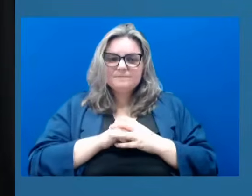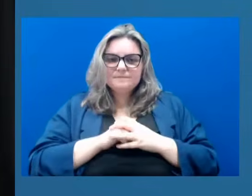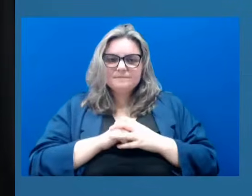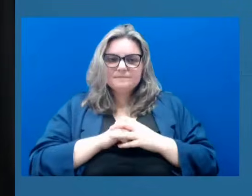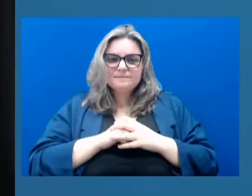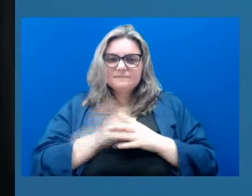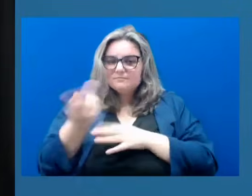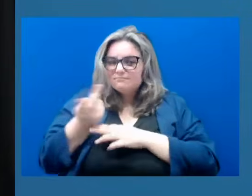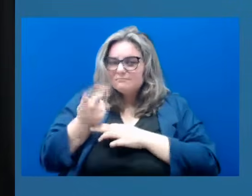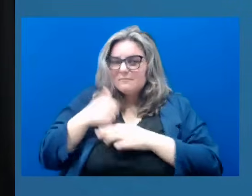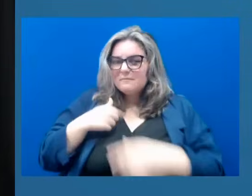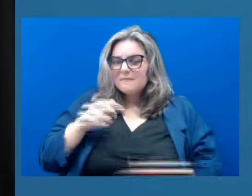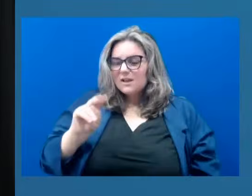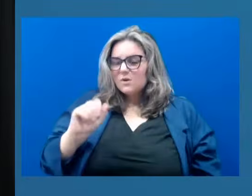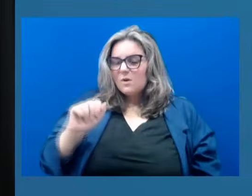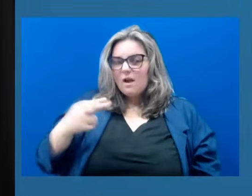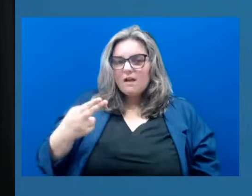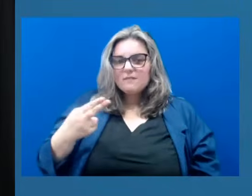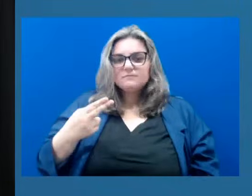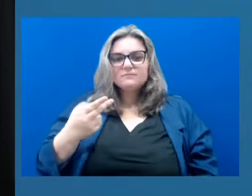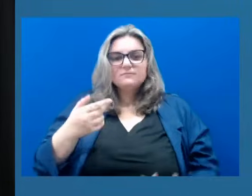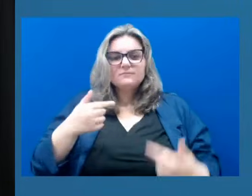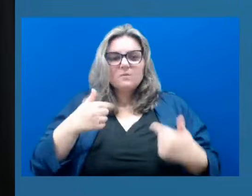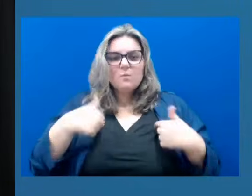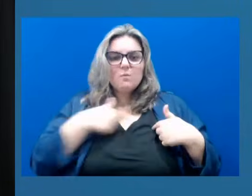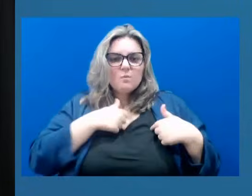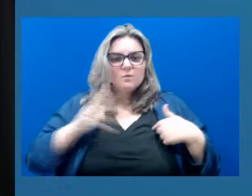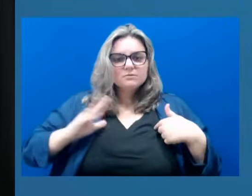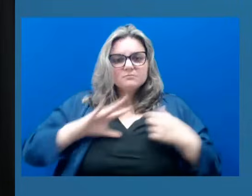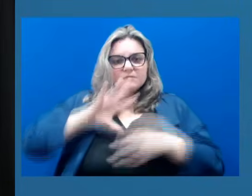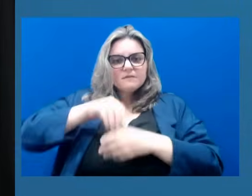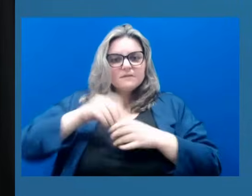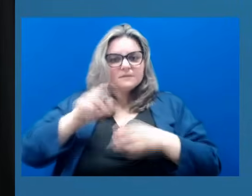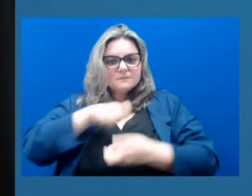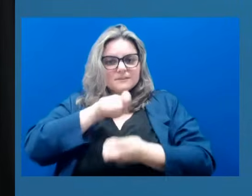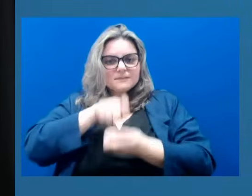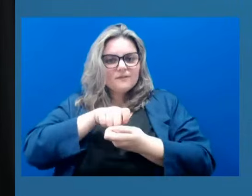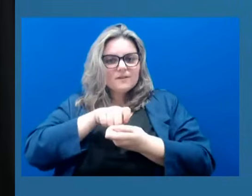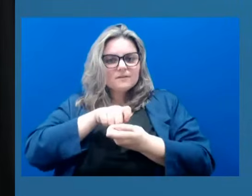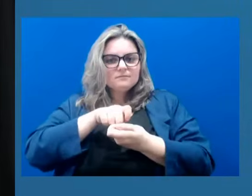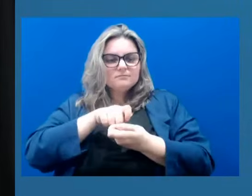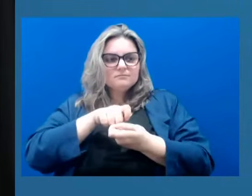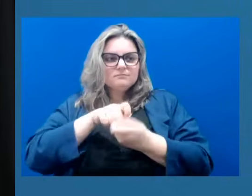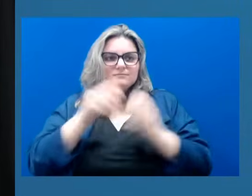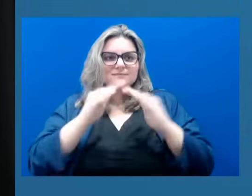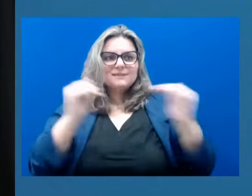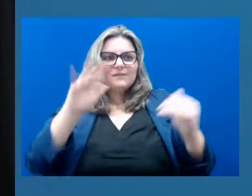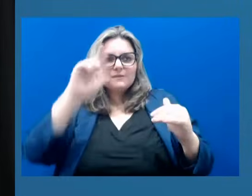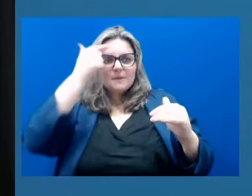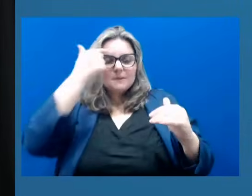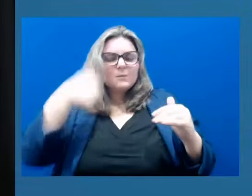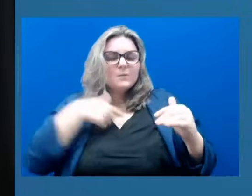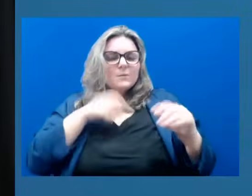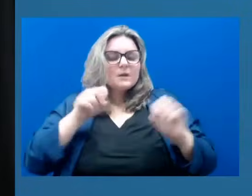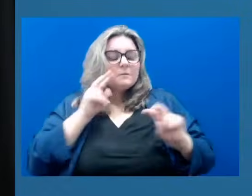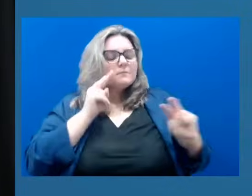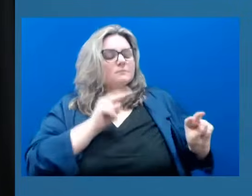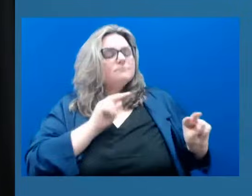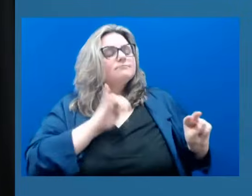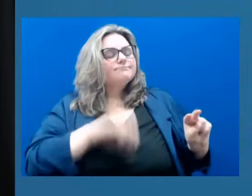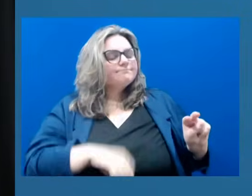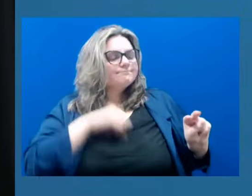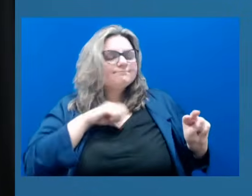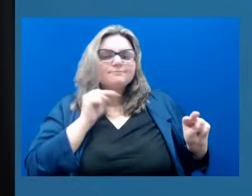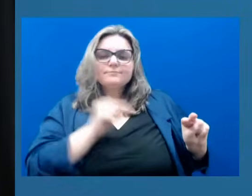alumni of a particular level of government, we can still look with pride at those governments, not just because of what we did, but because of what the